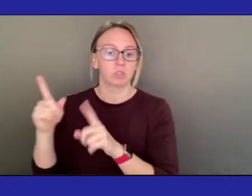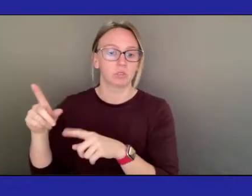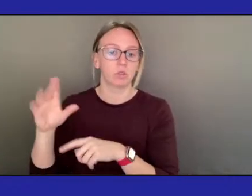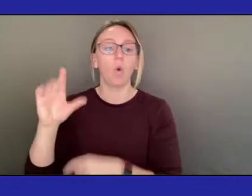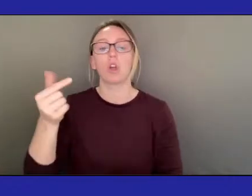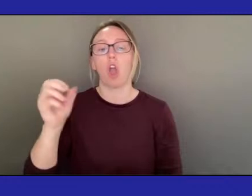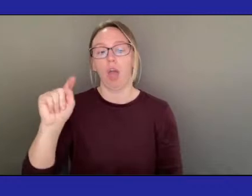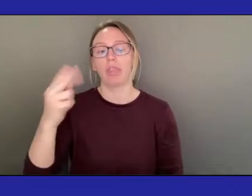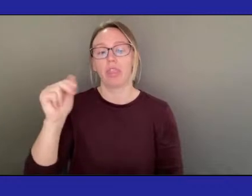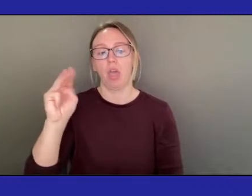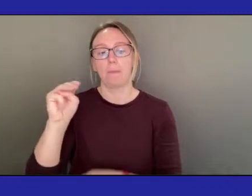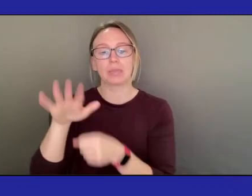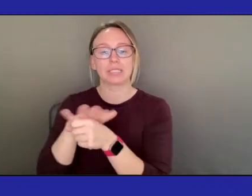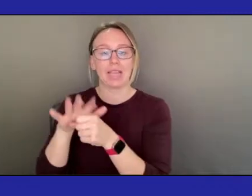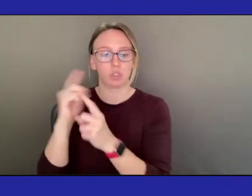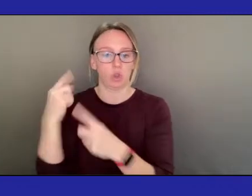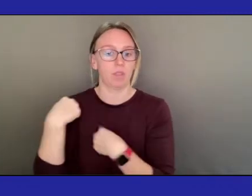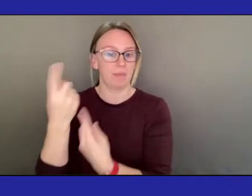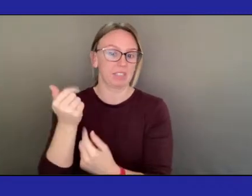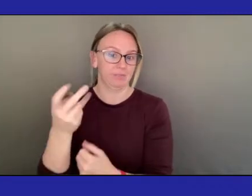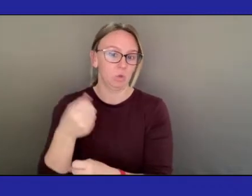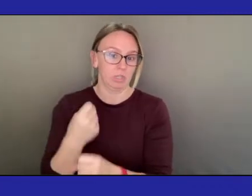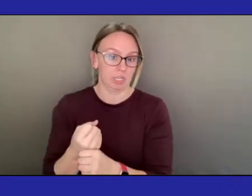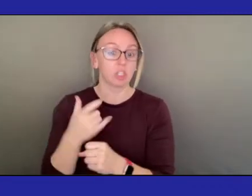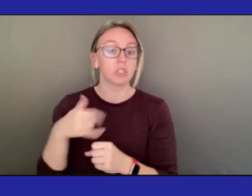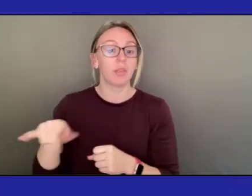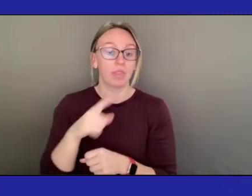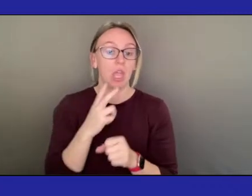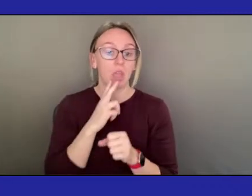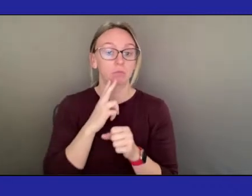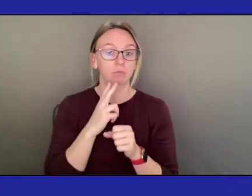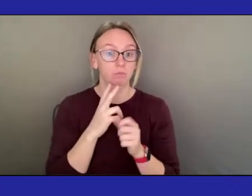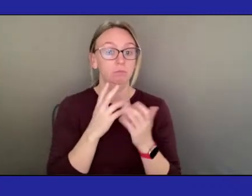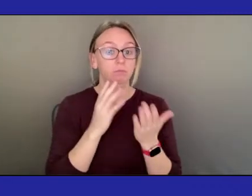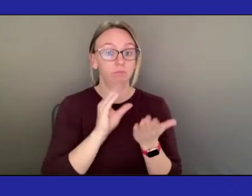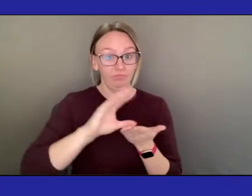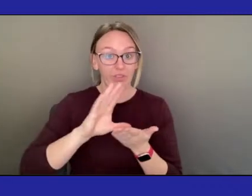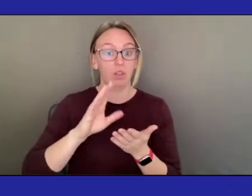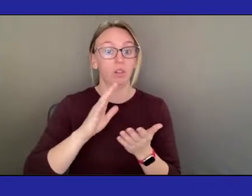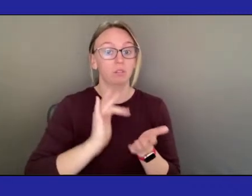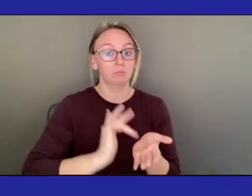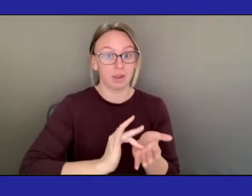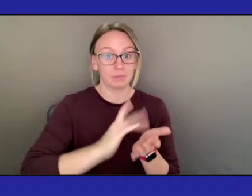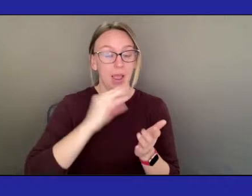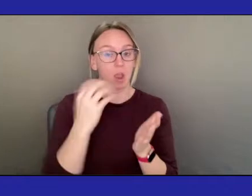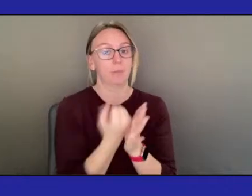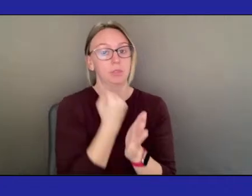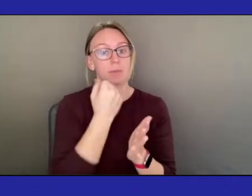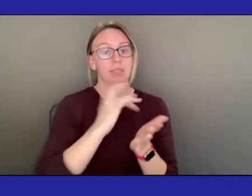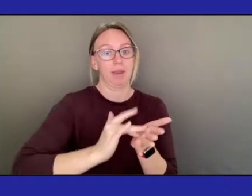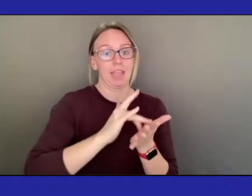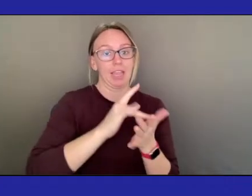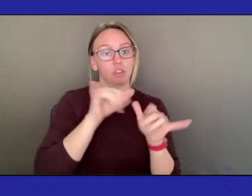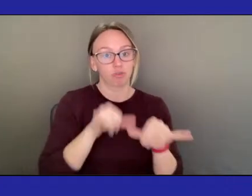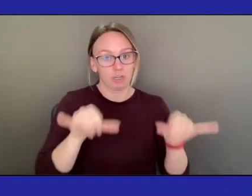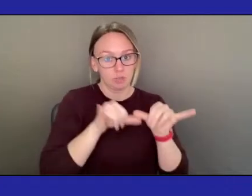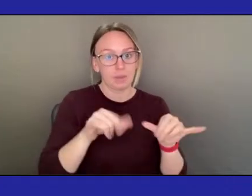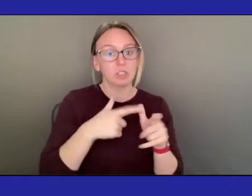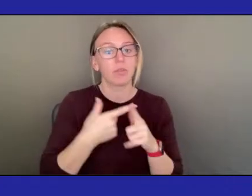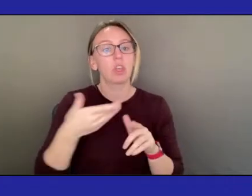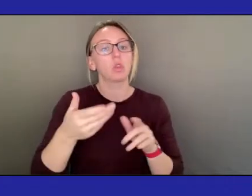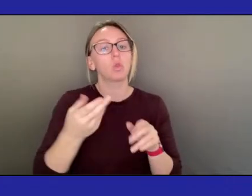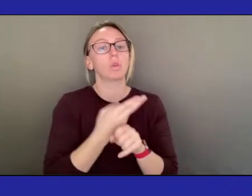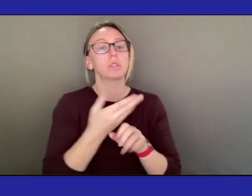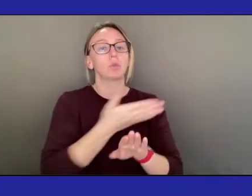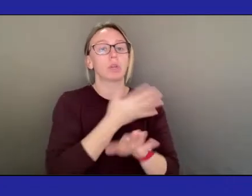medication regimens, and they all use predetermined diabetes algorithms, medication algorithms, which our